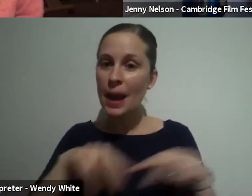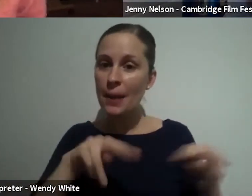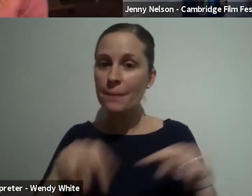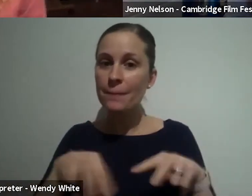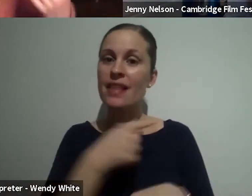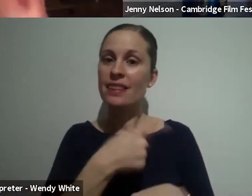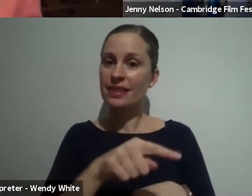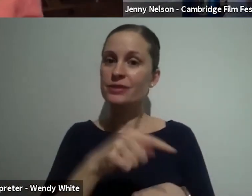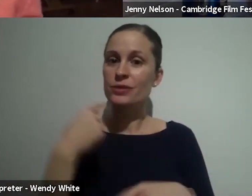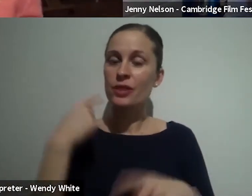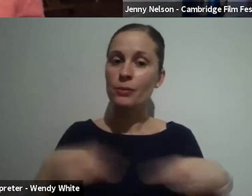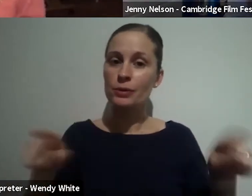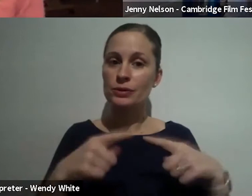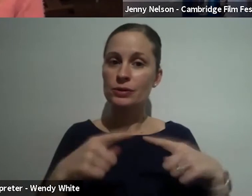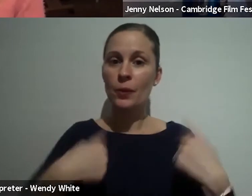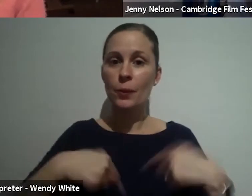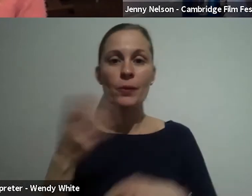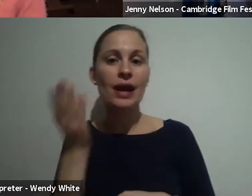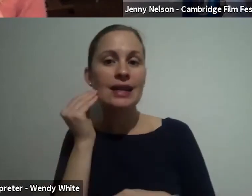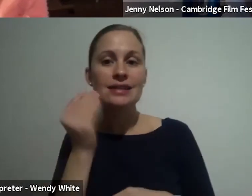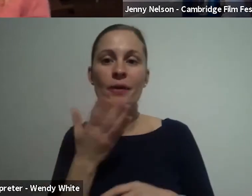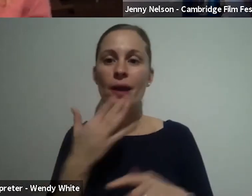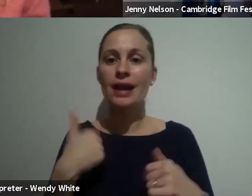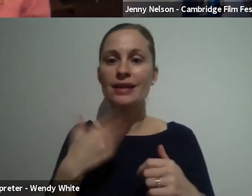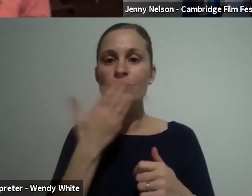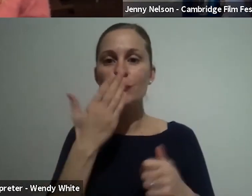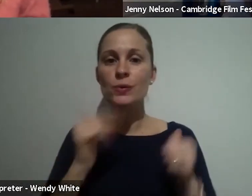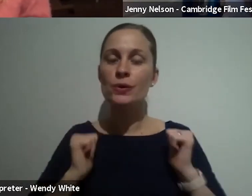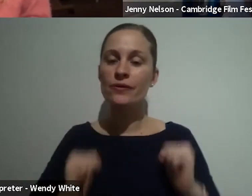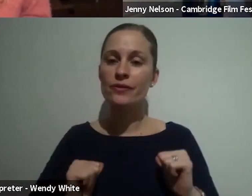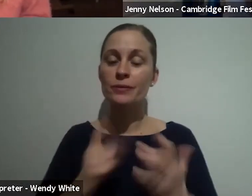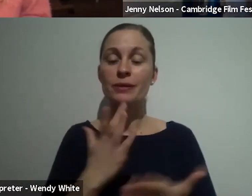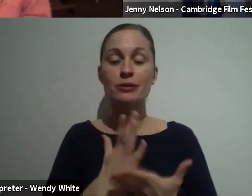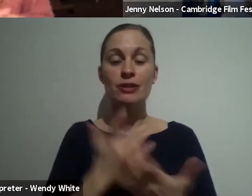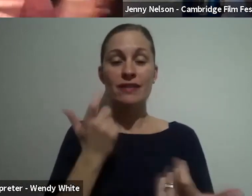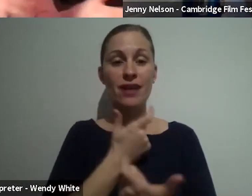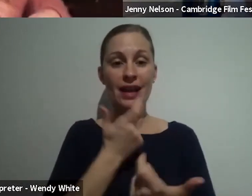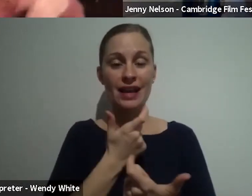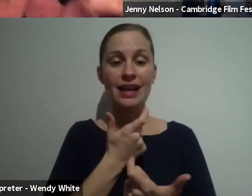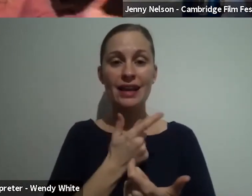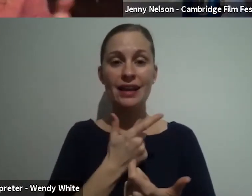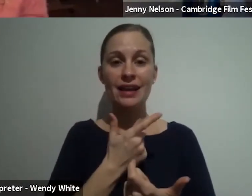we were listening with our uniform, no? And for me it was very funny, because sometimes we were walking through some areas in